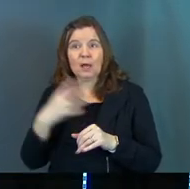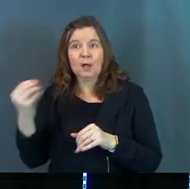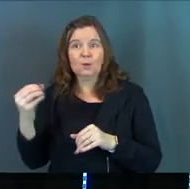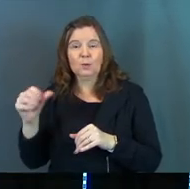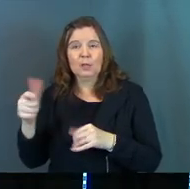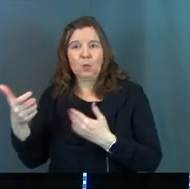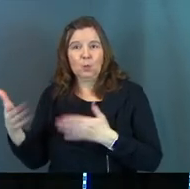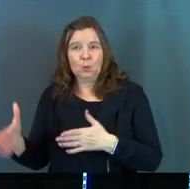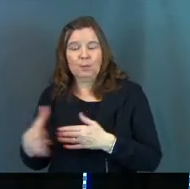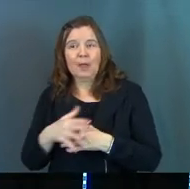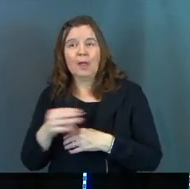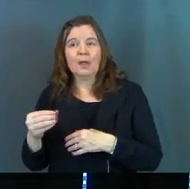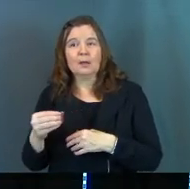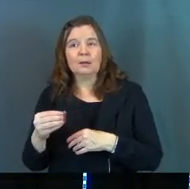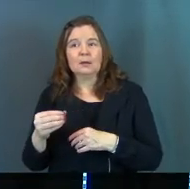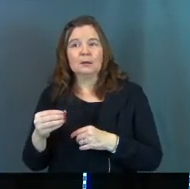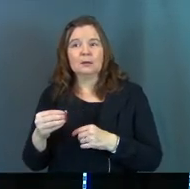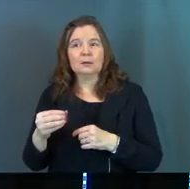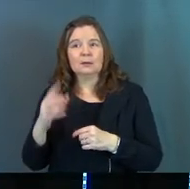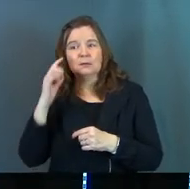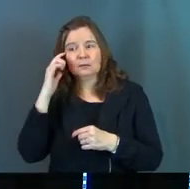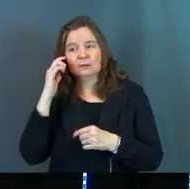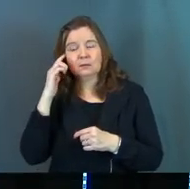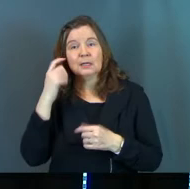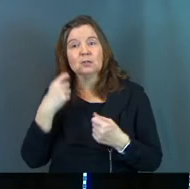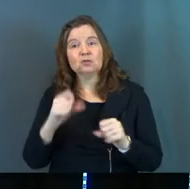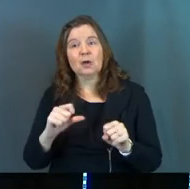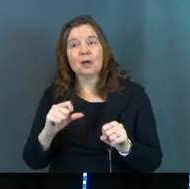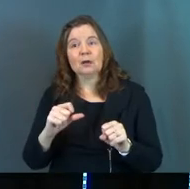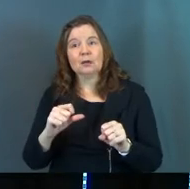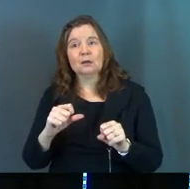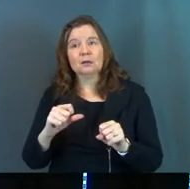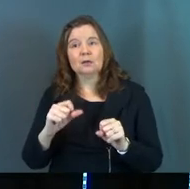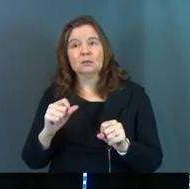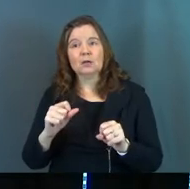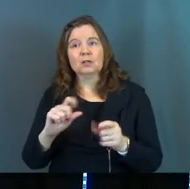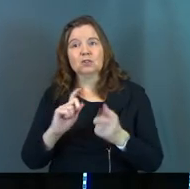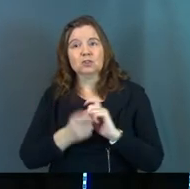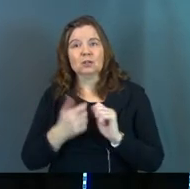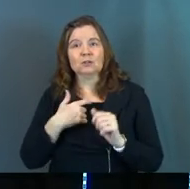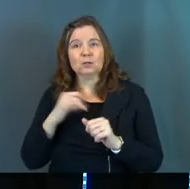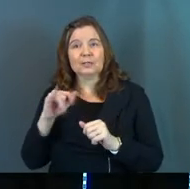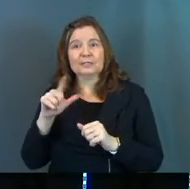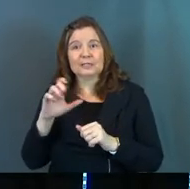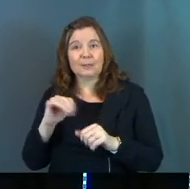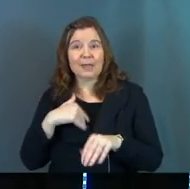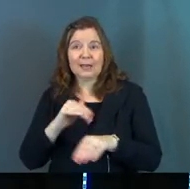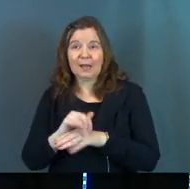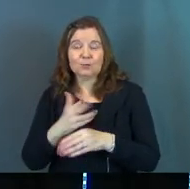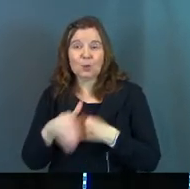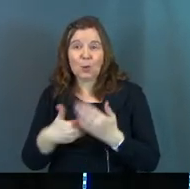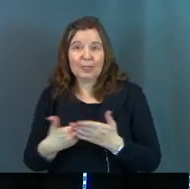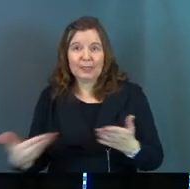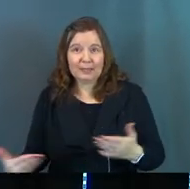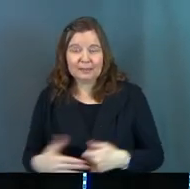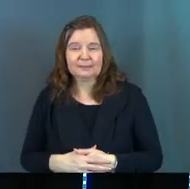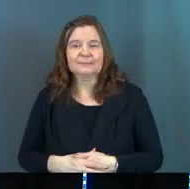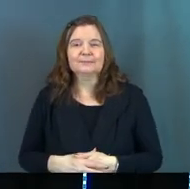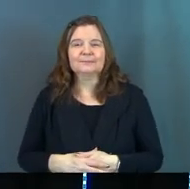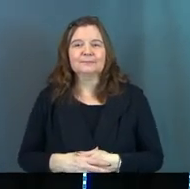out in the other room, and he tried to convert us to Islam that night. It was a whole thing,